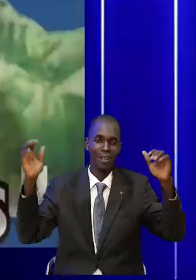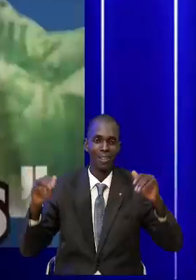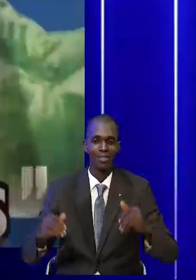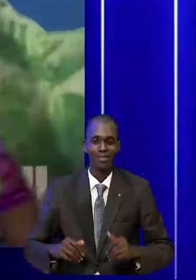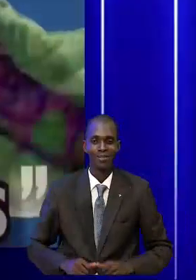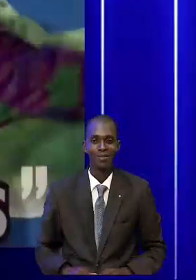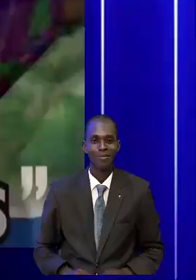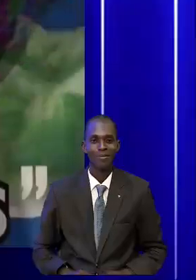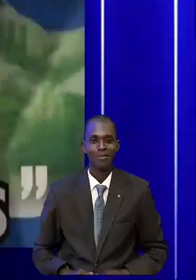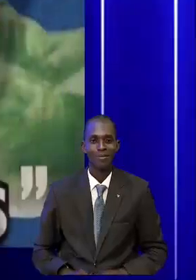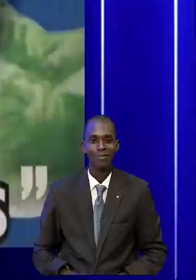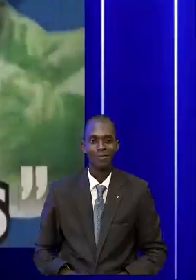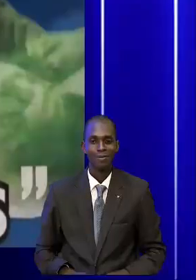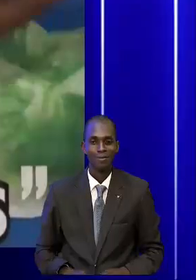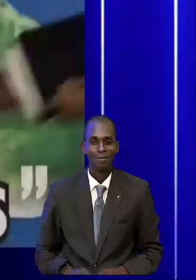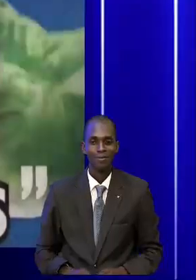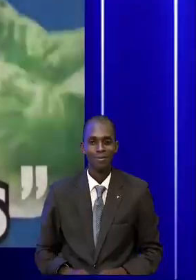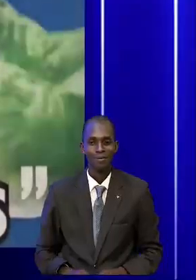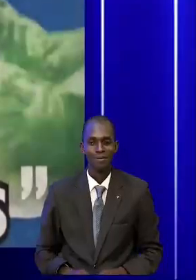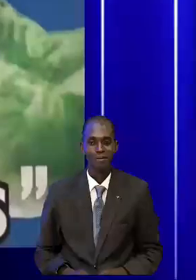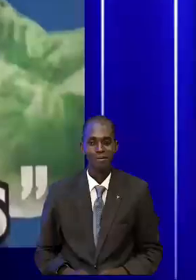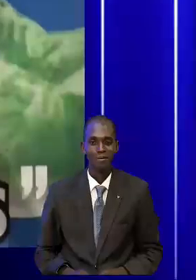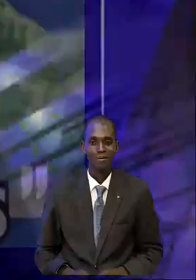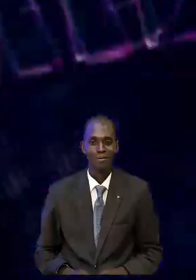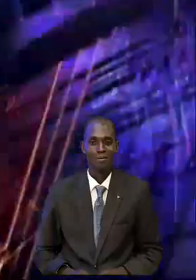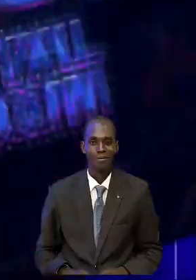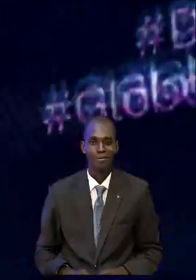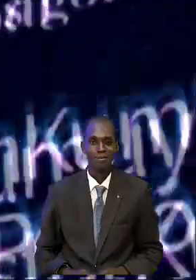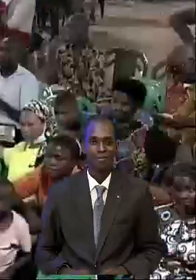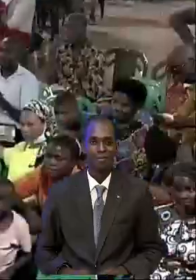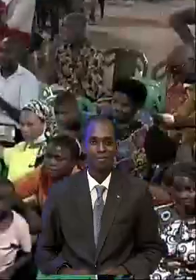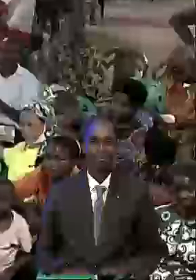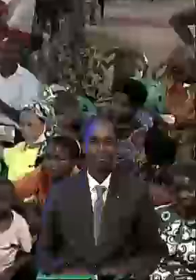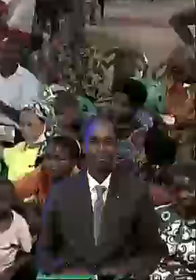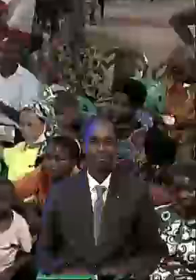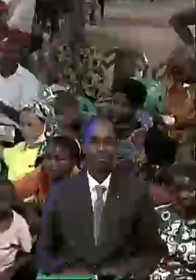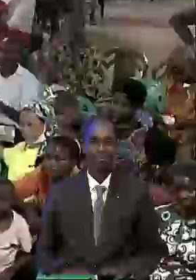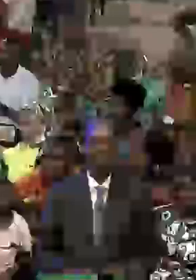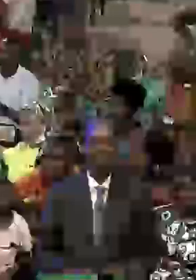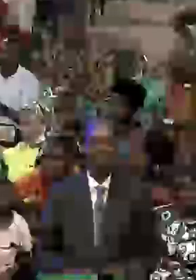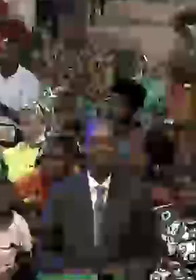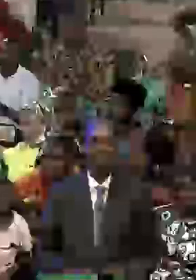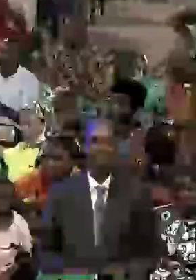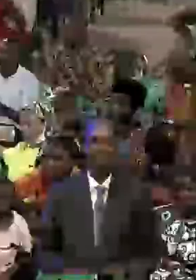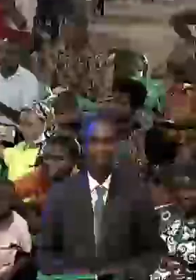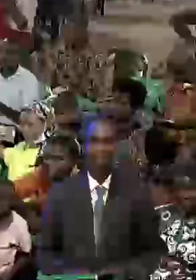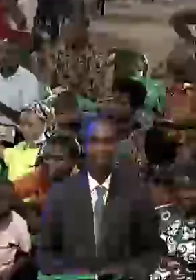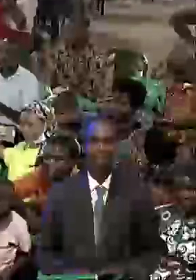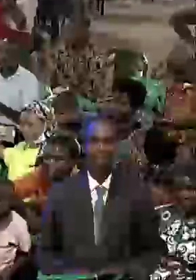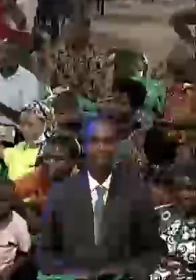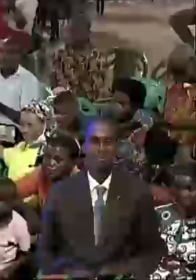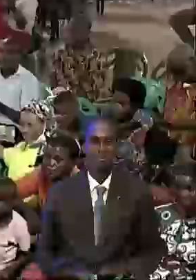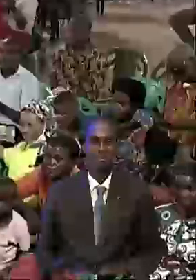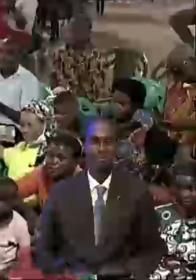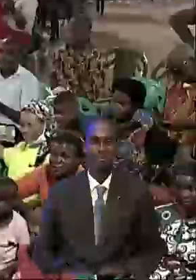healed. Praise the Lord. We now return to the state overseer. Praise the